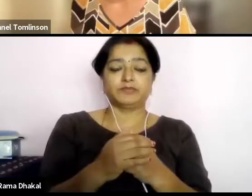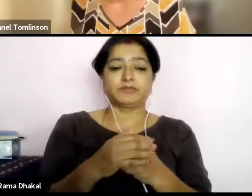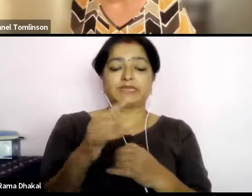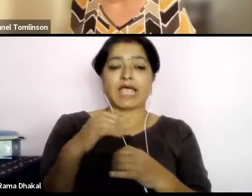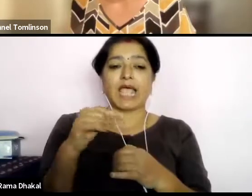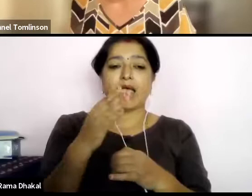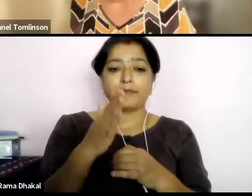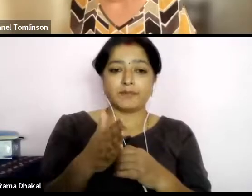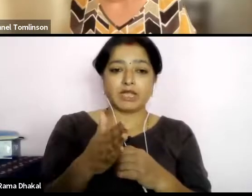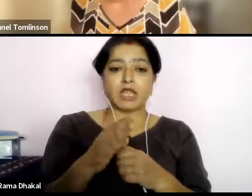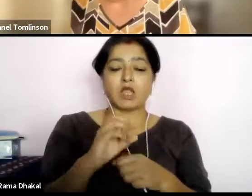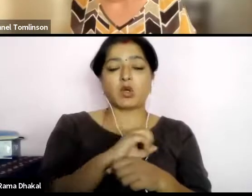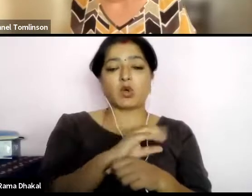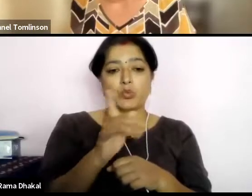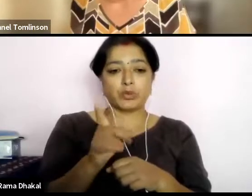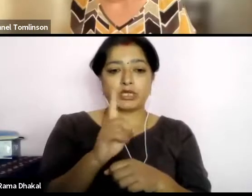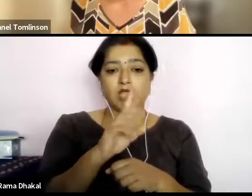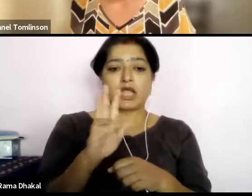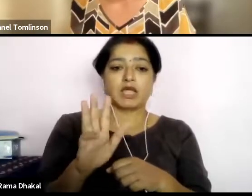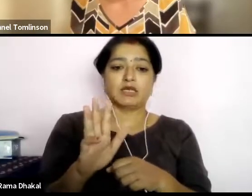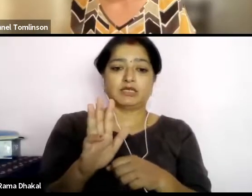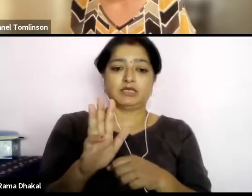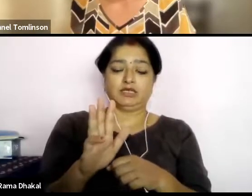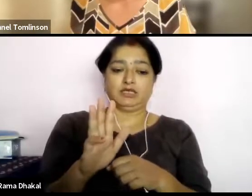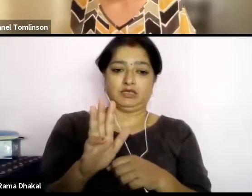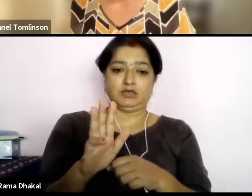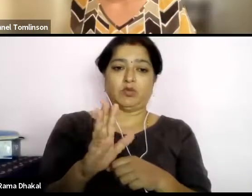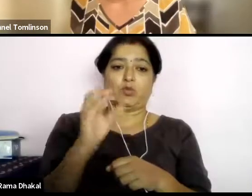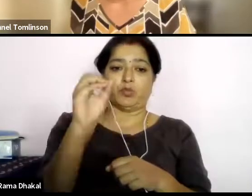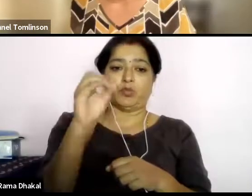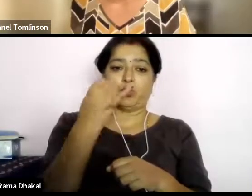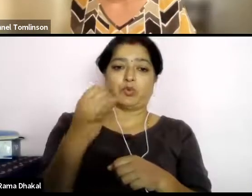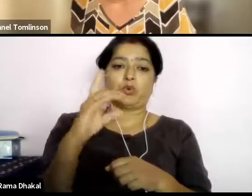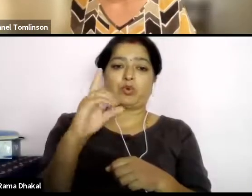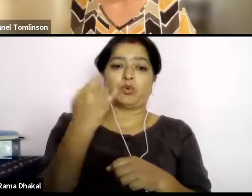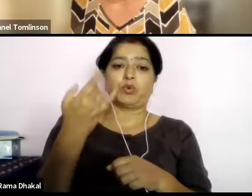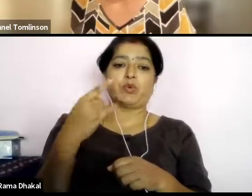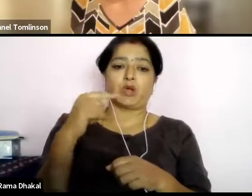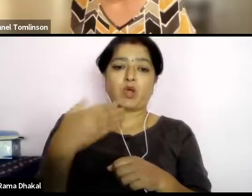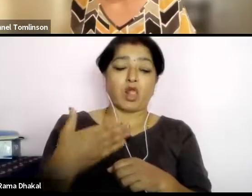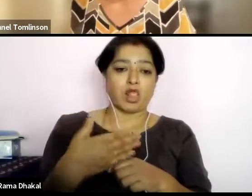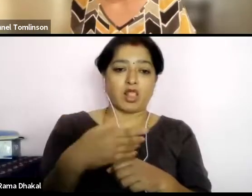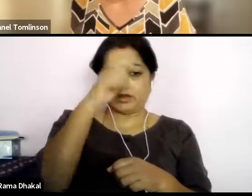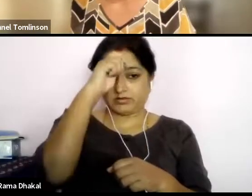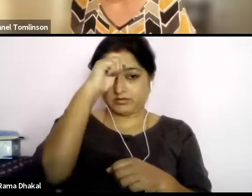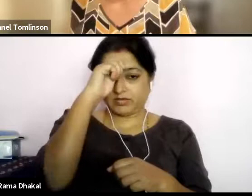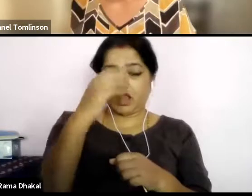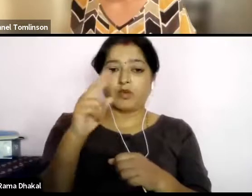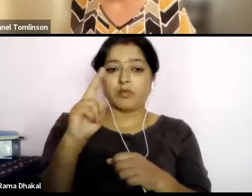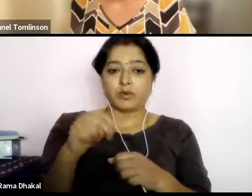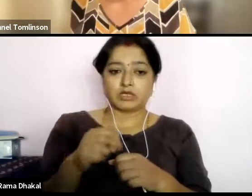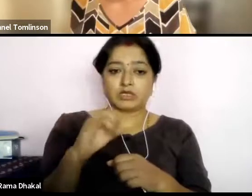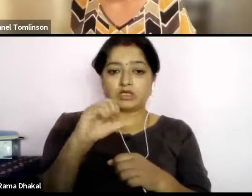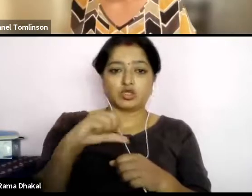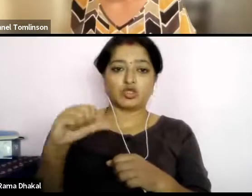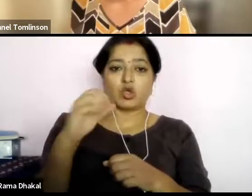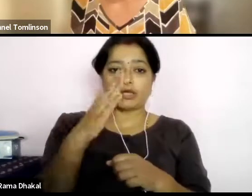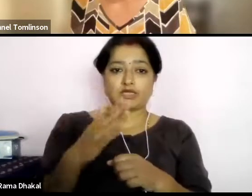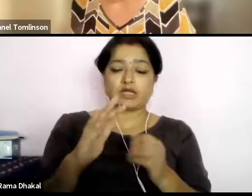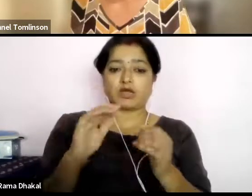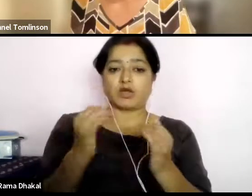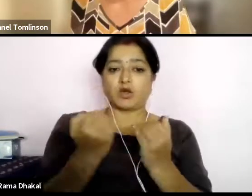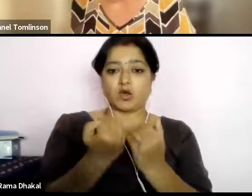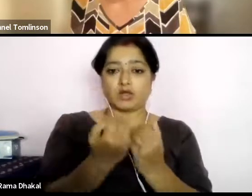COVID-19 protocol. A lot of persons have been reaching out to us to join our classes, but we have